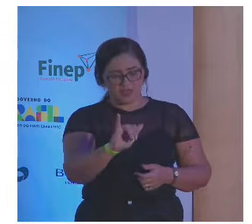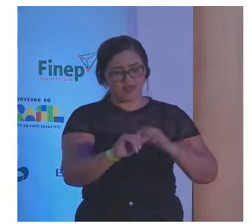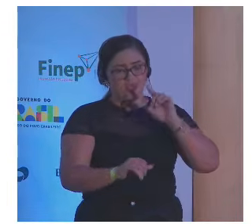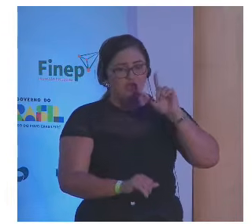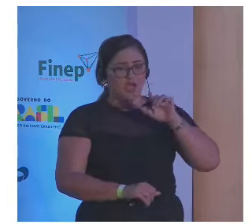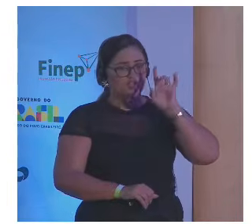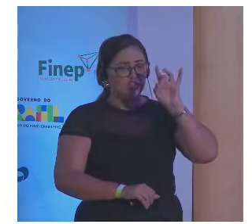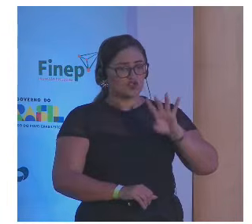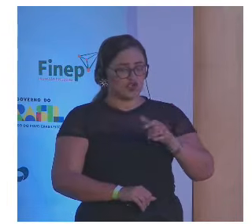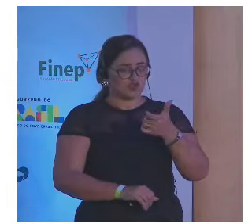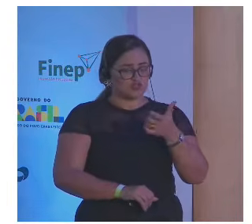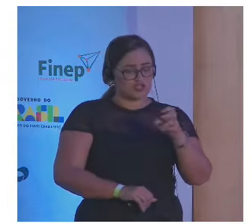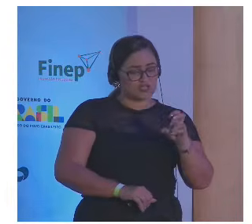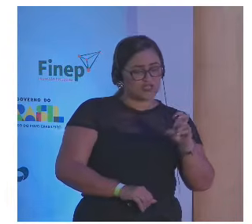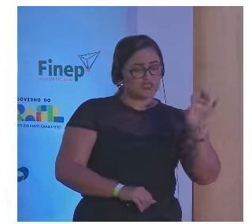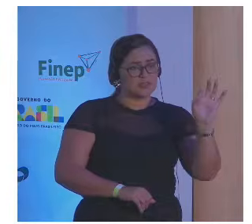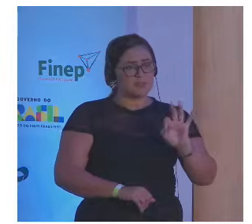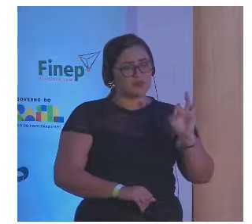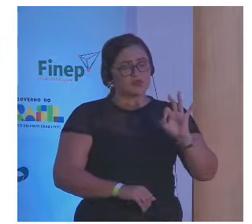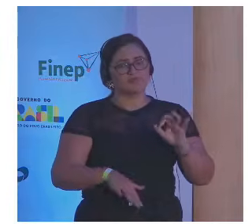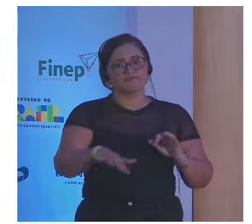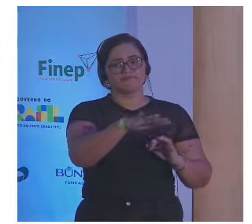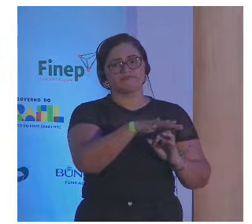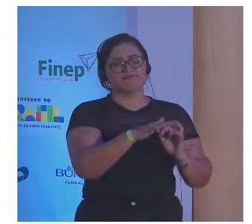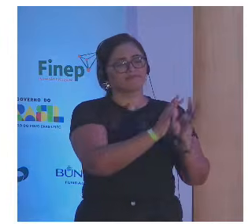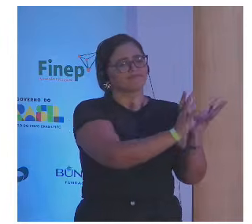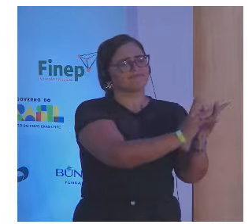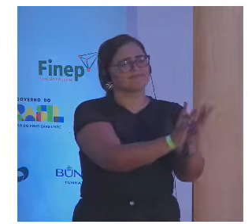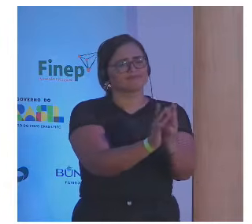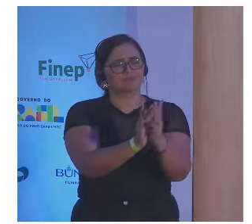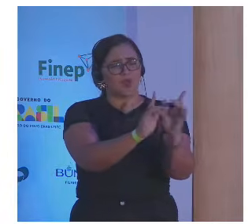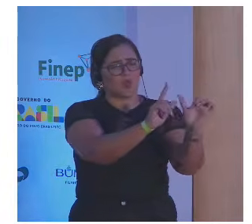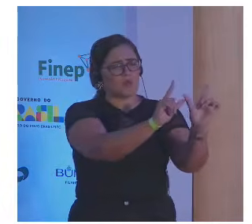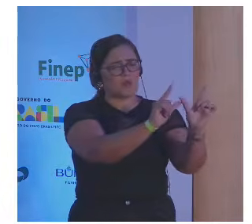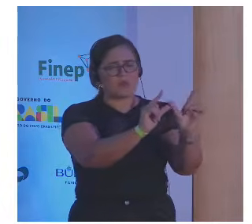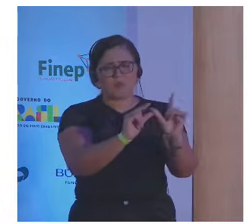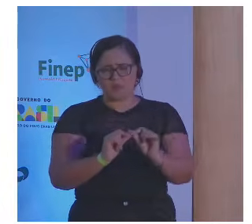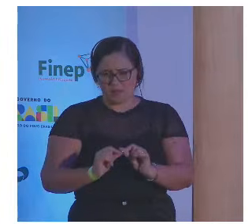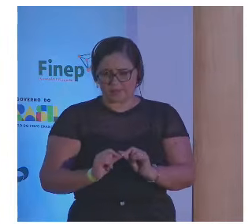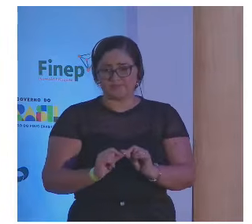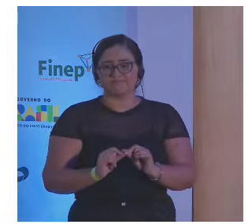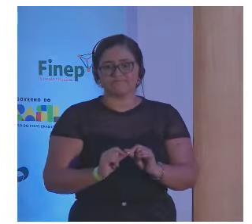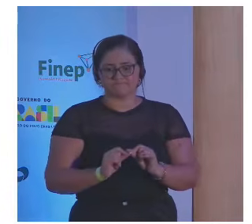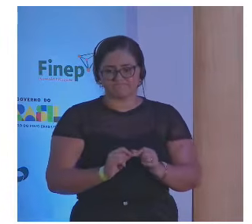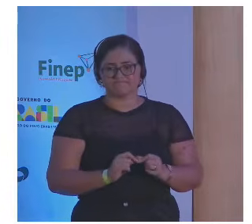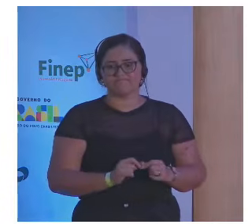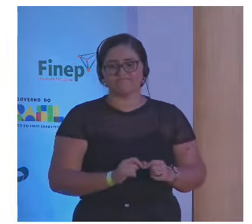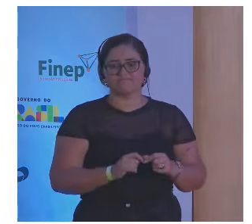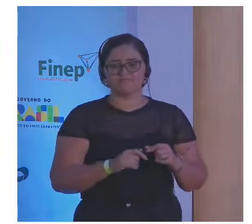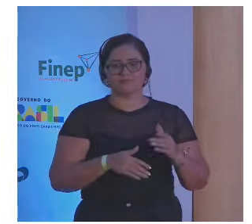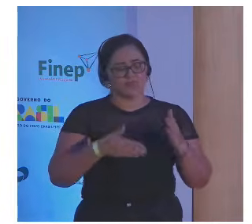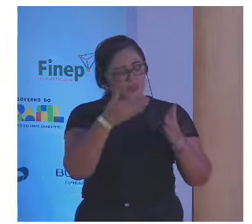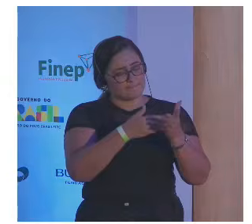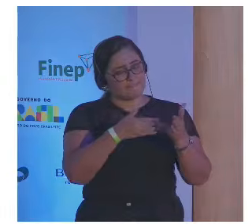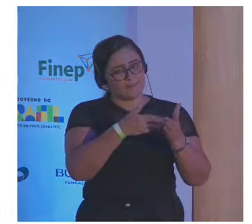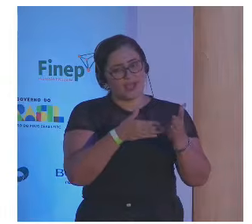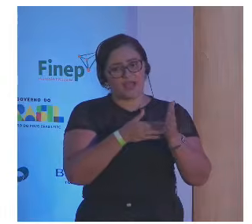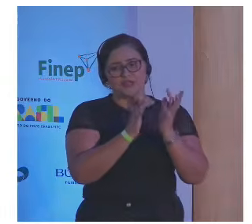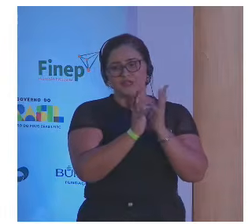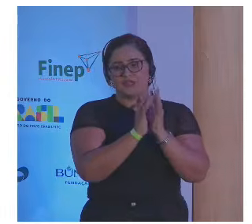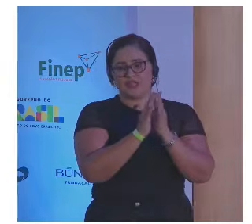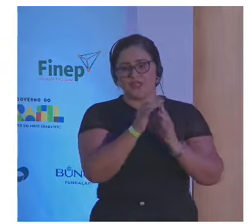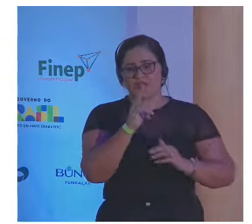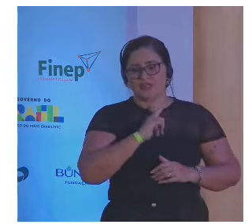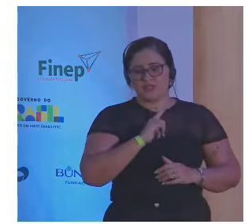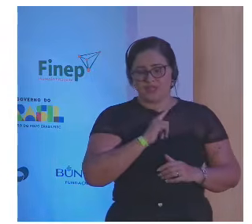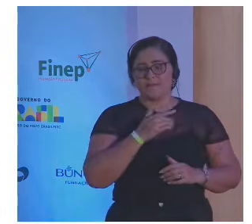15%. Pretty significant drop. Great Barrier Reef is slightly better shape. About